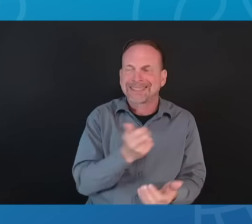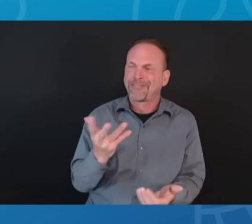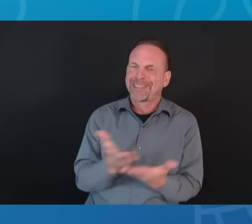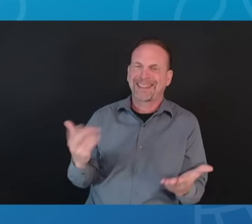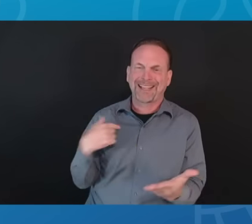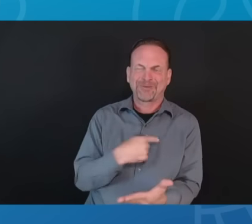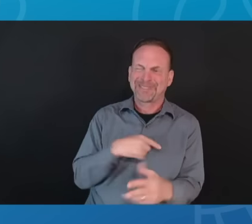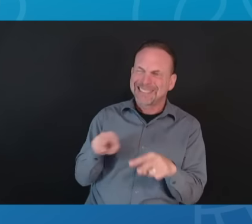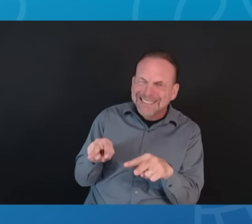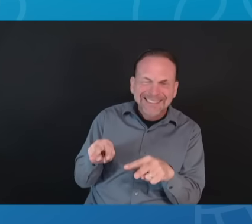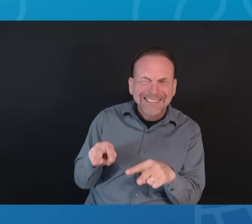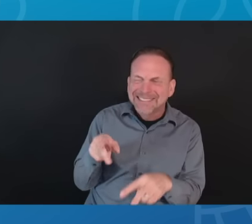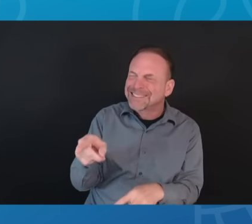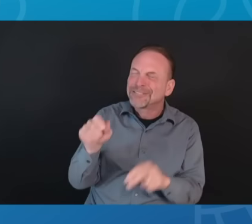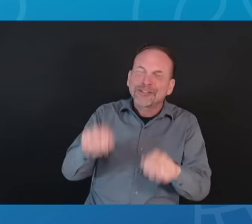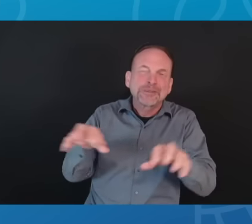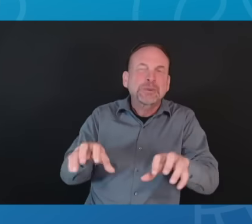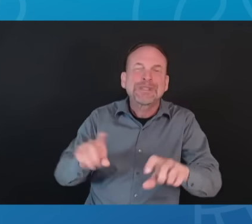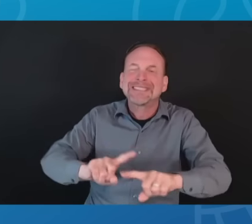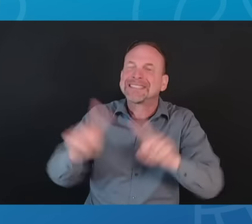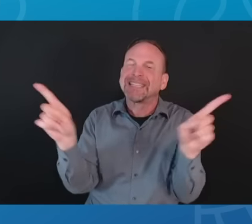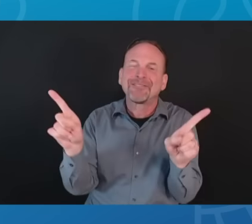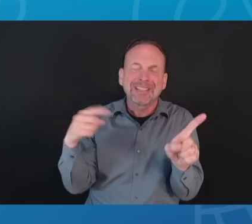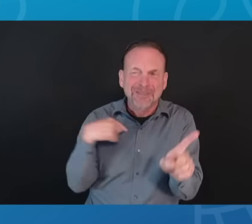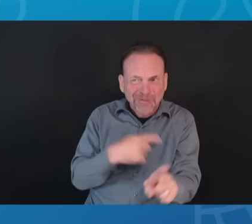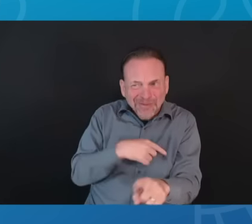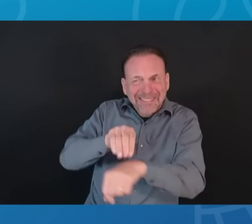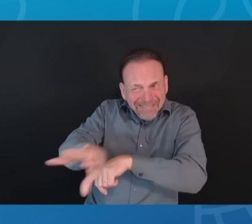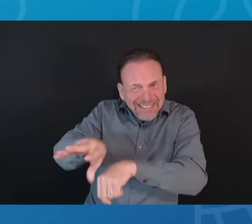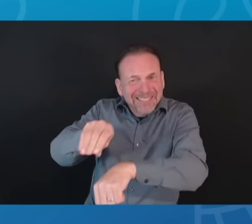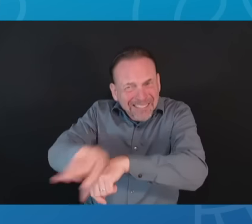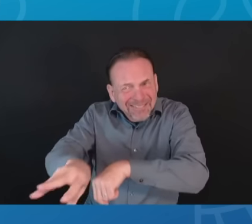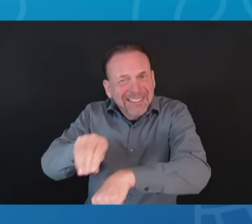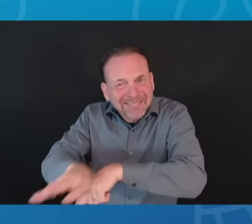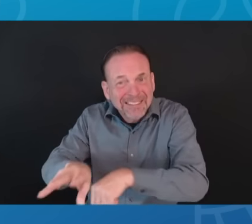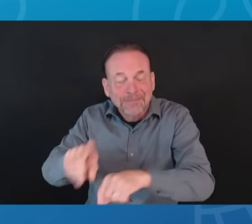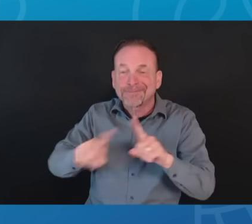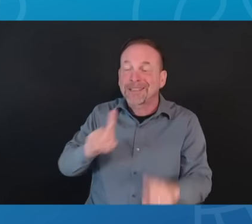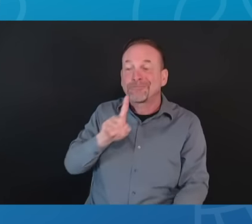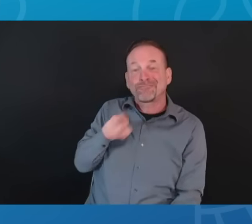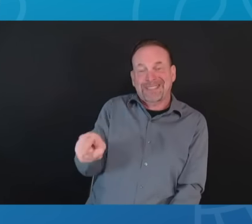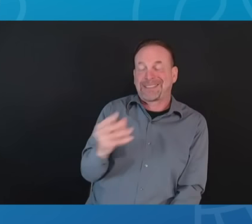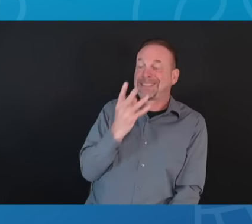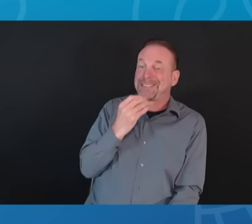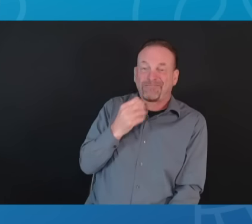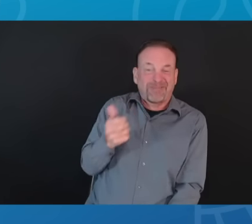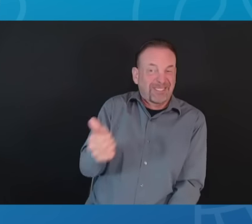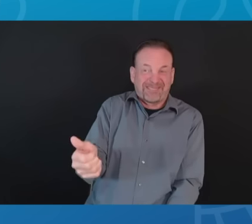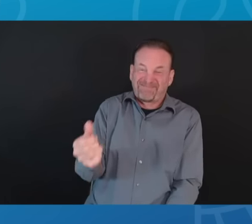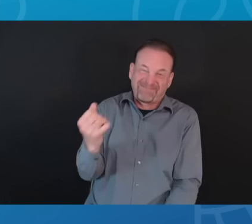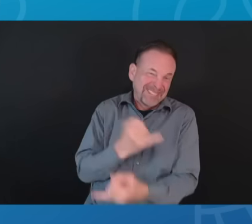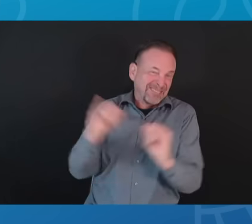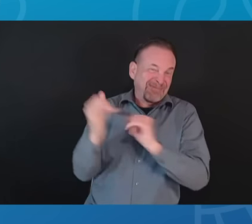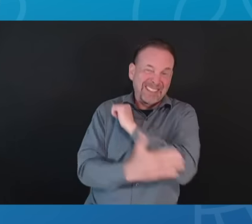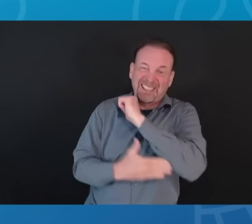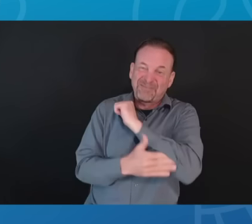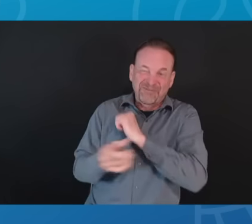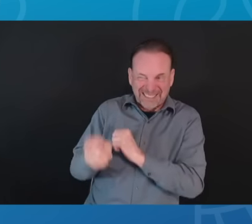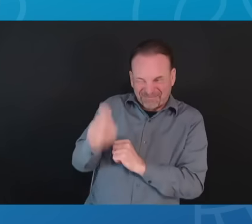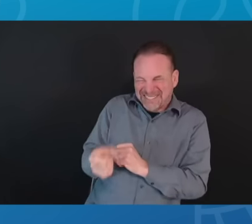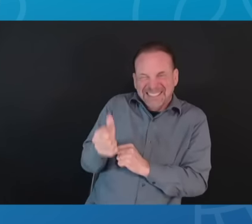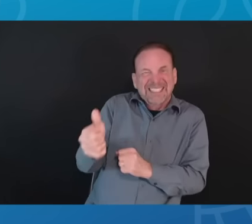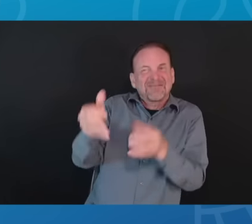to them at times, but ultimately they are a sovereign country that has to make its own decisions. Thank you. On Iran and its proxies, you made clear